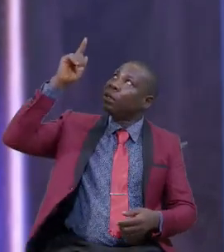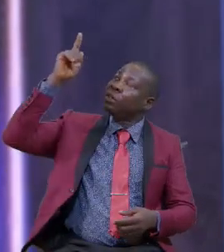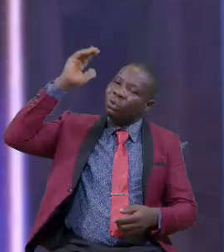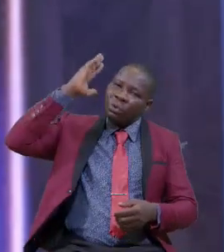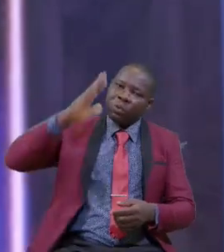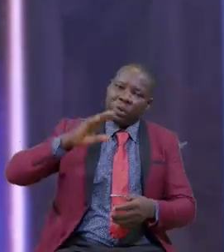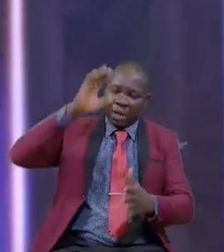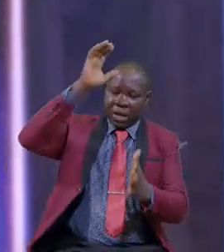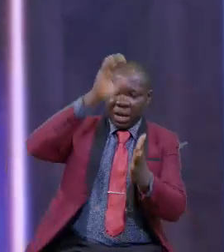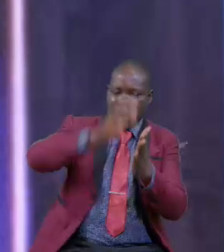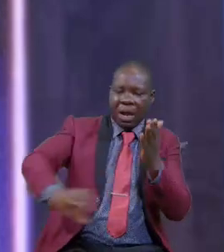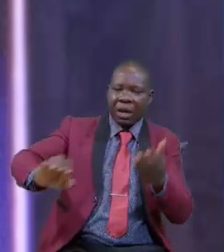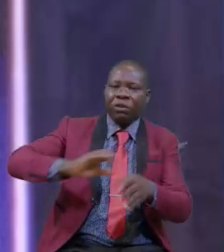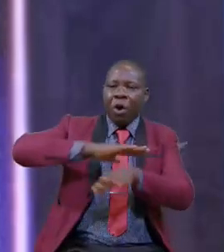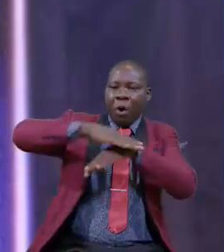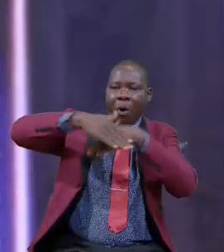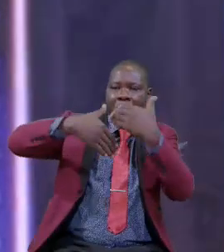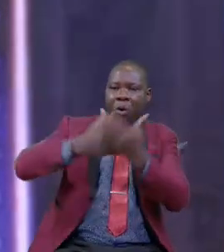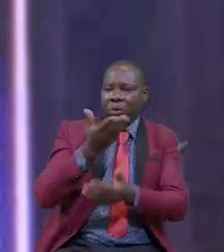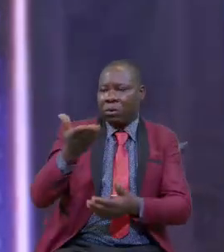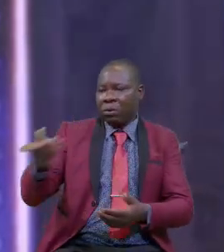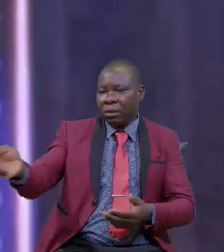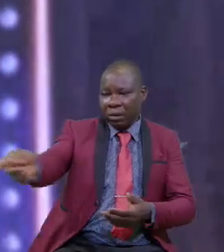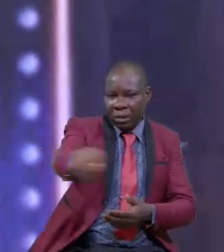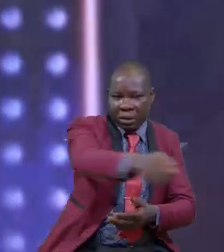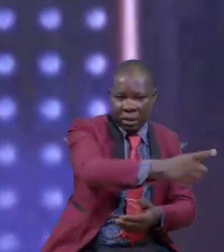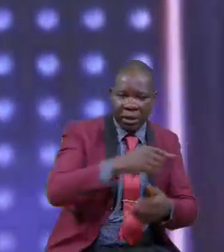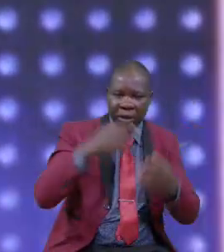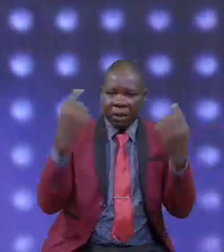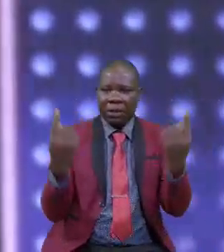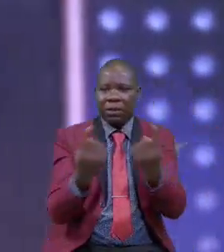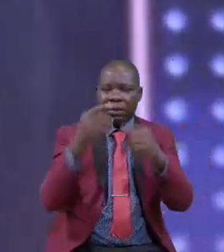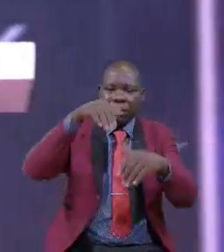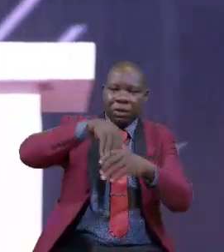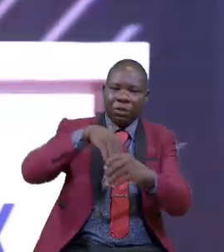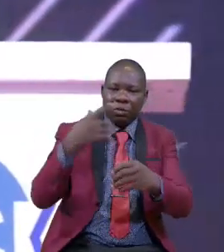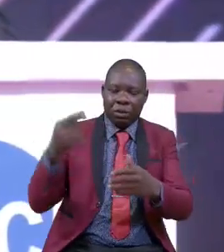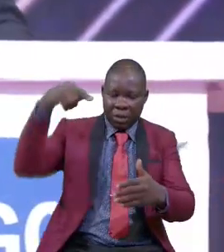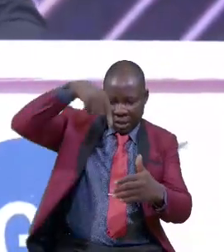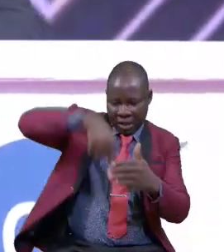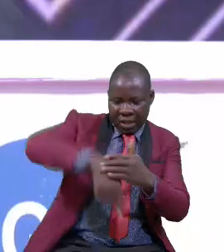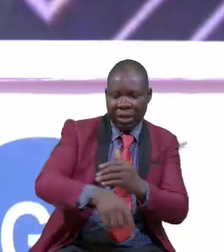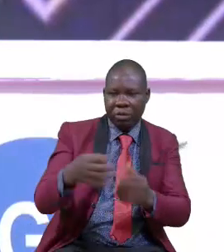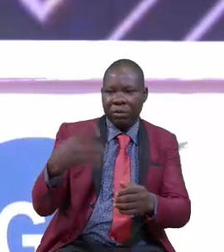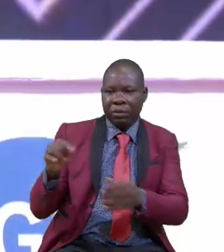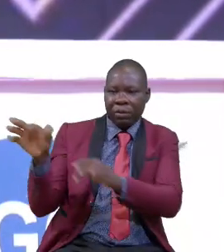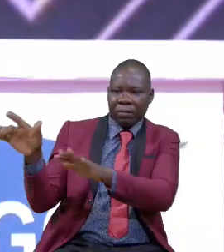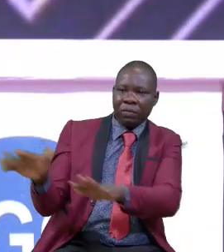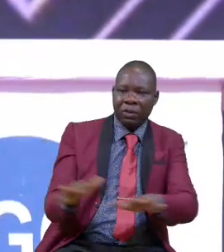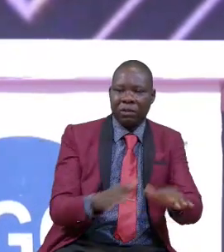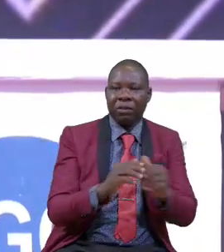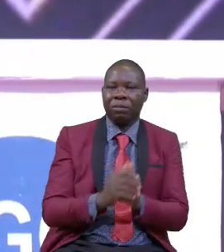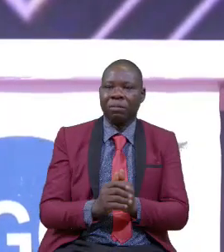their sins into the depths of the sea, never to rise up against you anymore